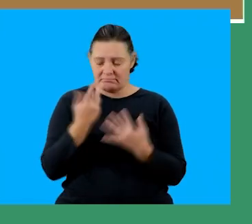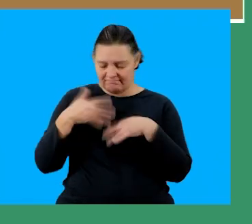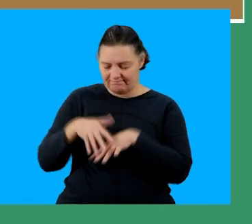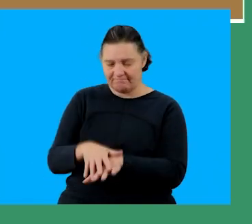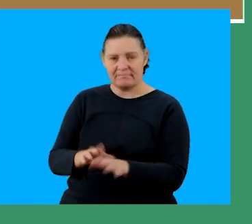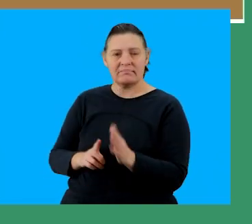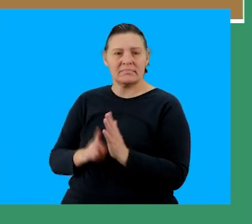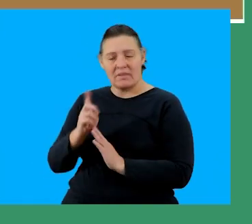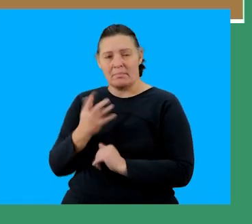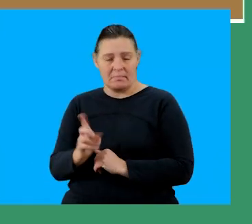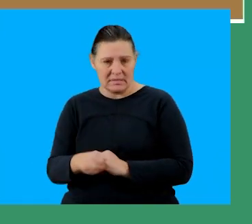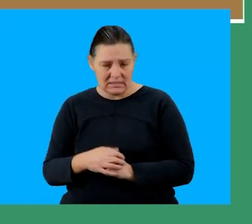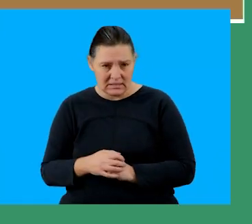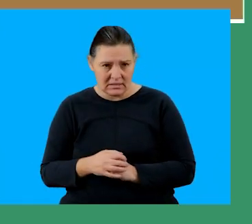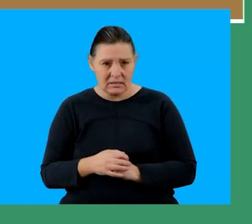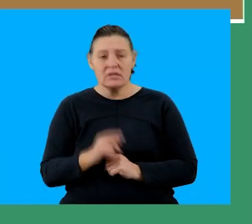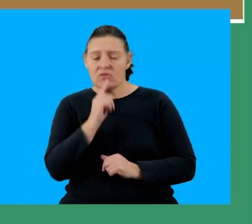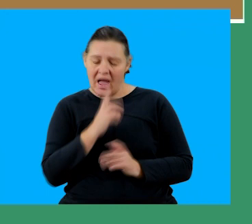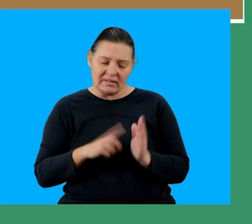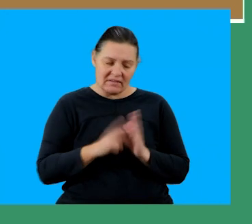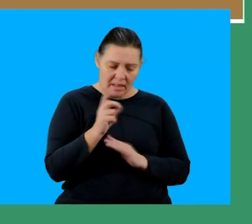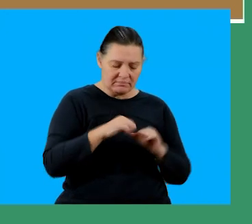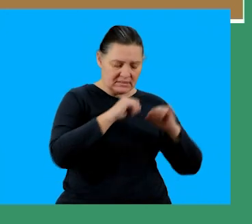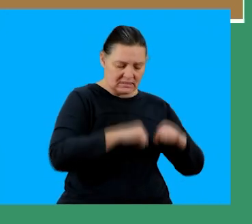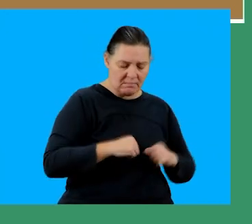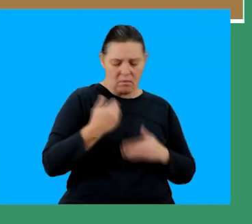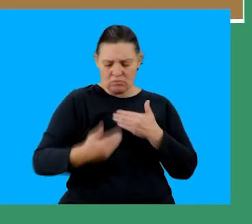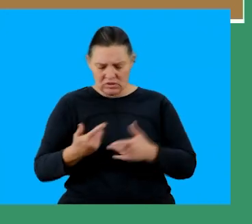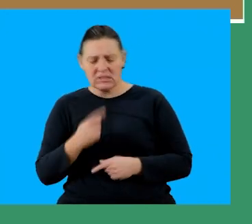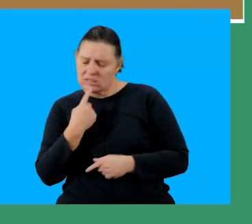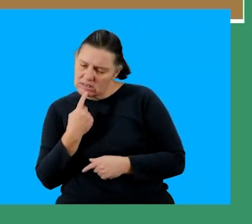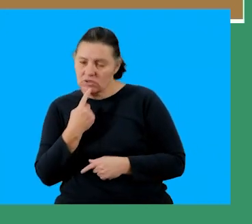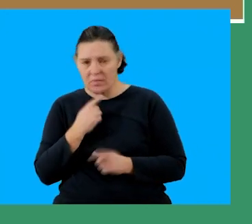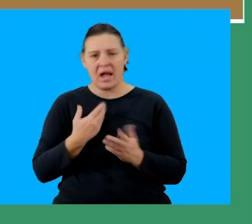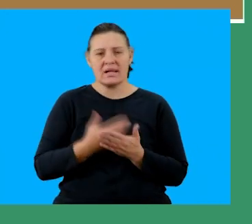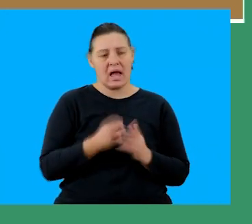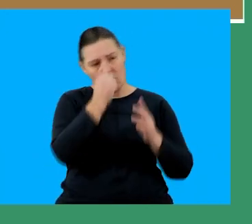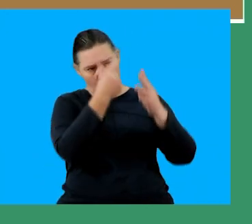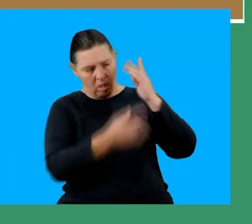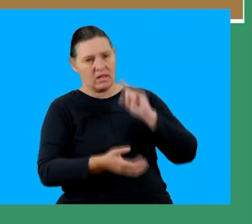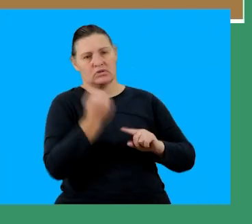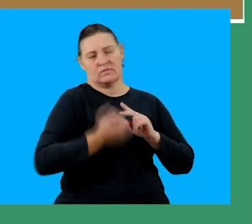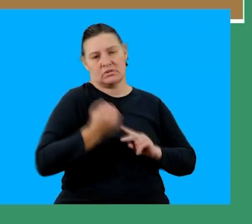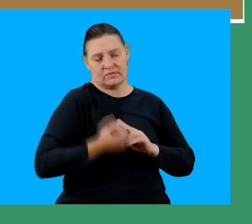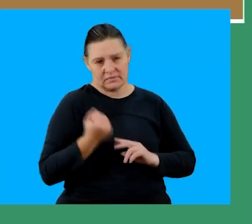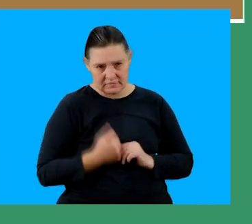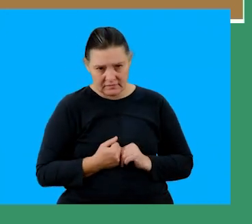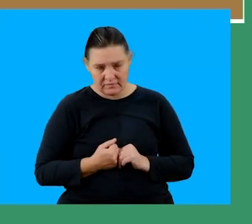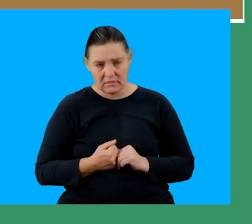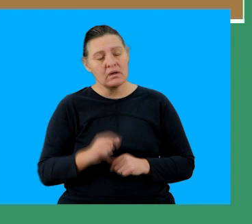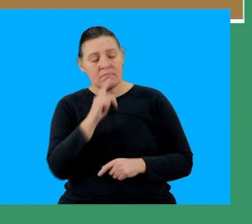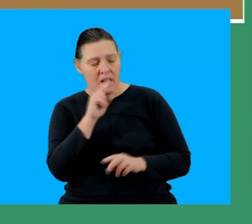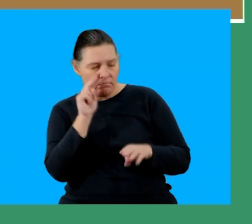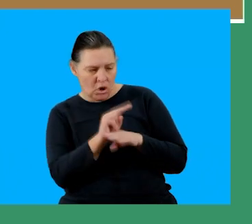the action plan. He decided to develop systems and processes in order to achieve his goals. He